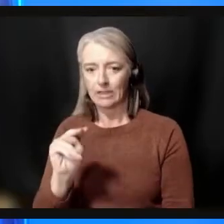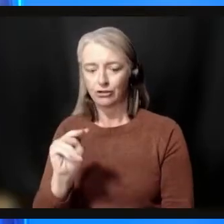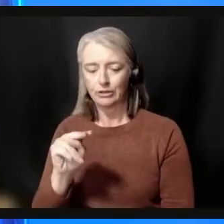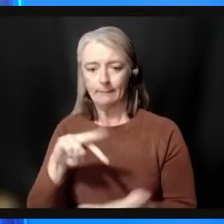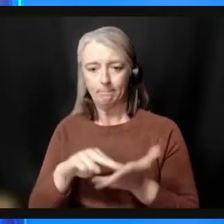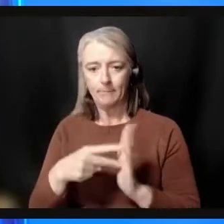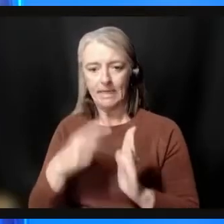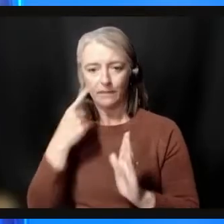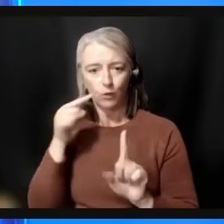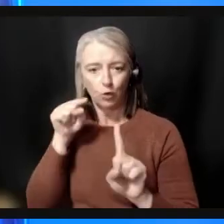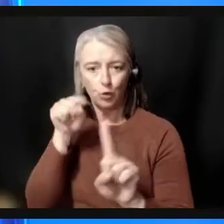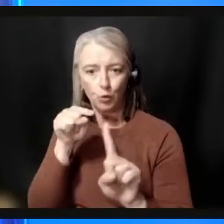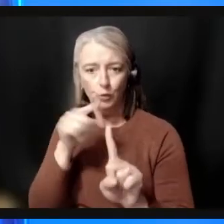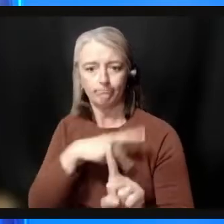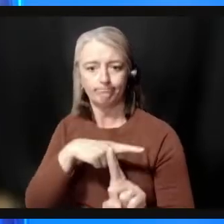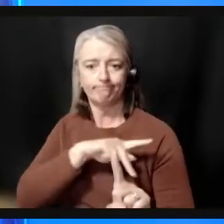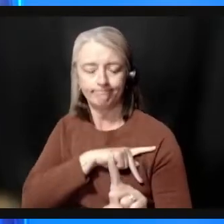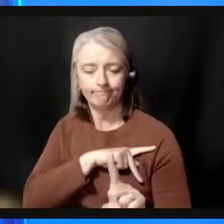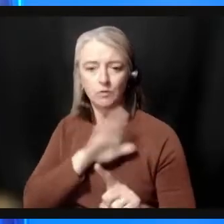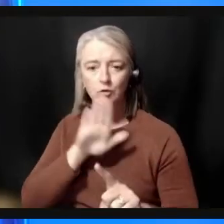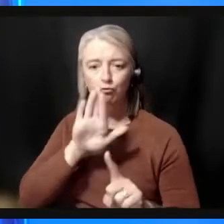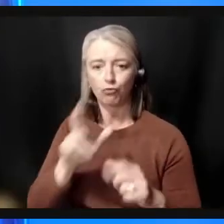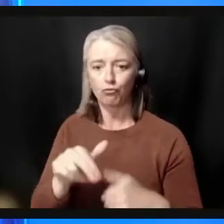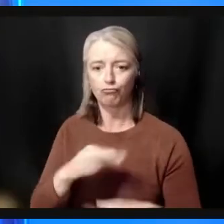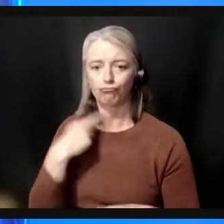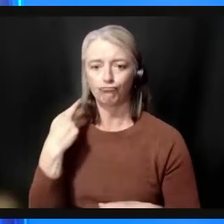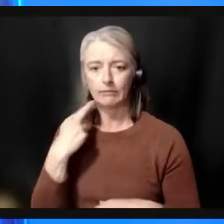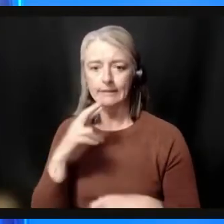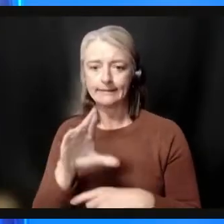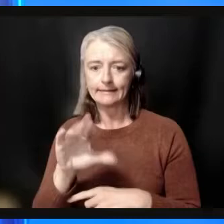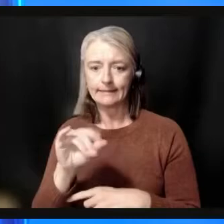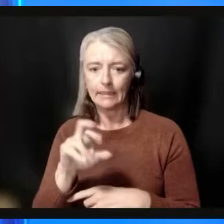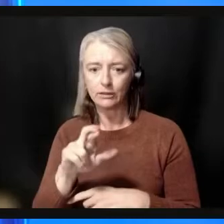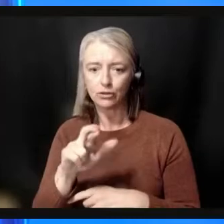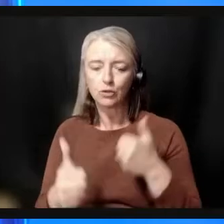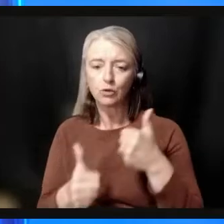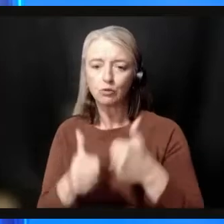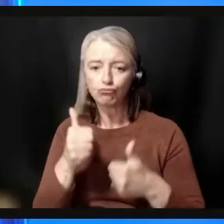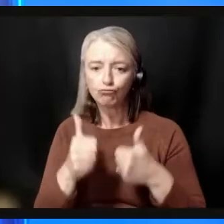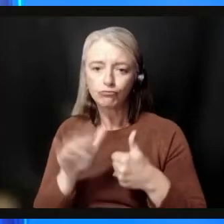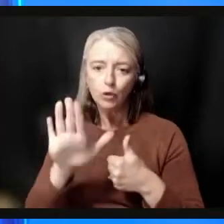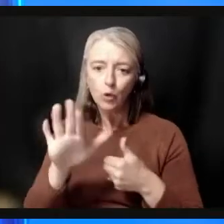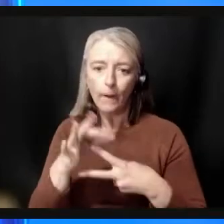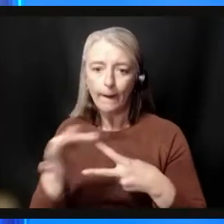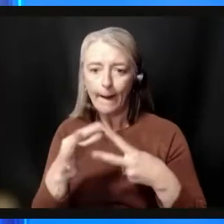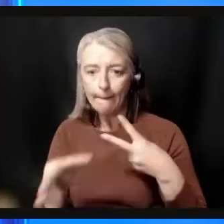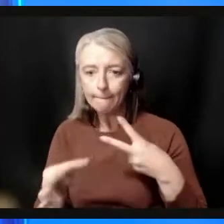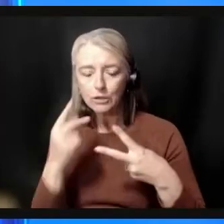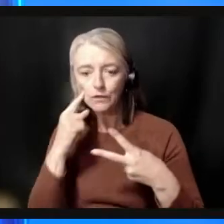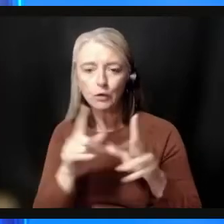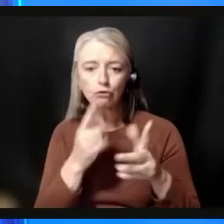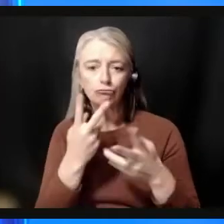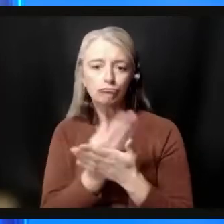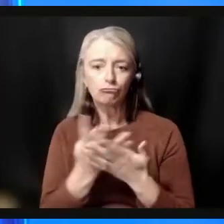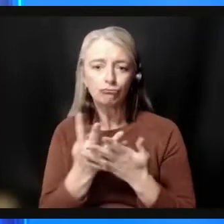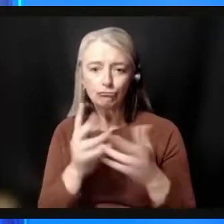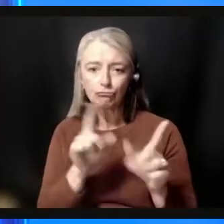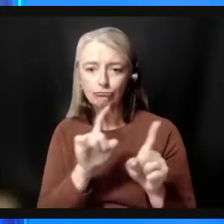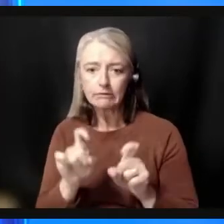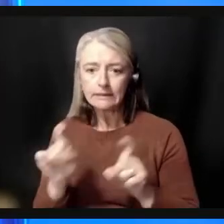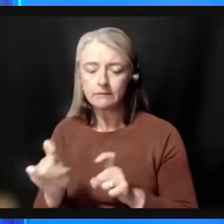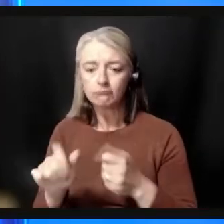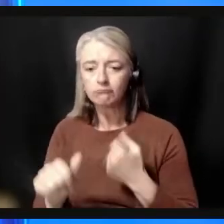the risk of cancer and which cancers. What are your options for screening? What are your options for risk reduction? There's